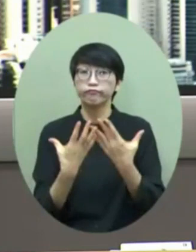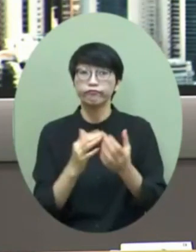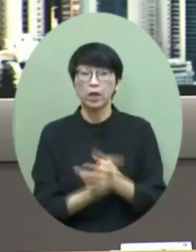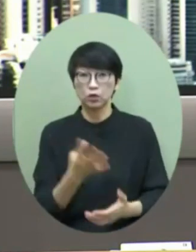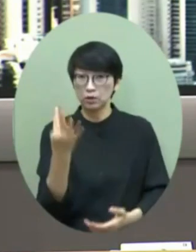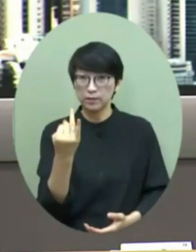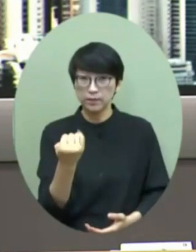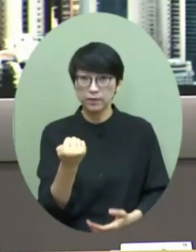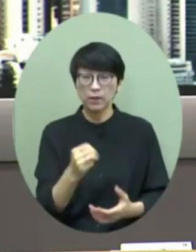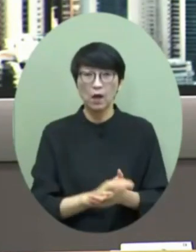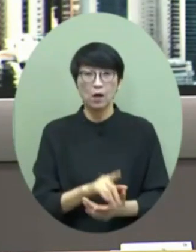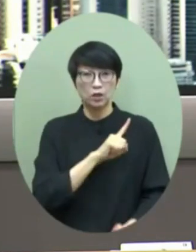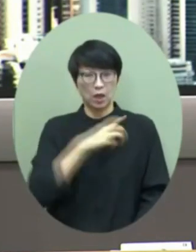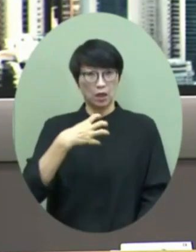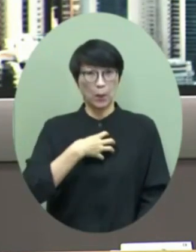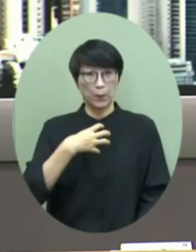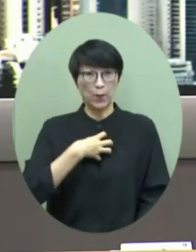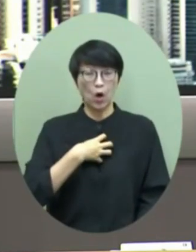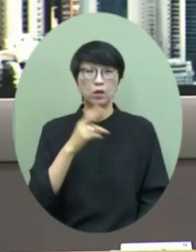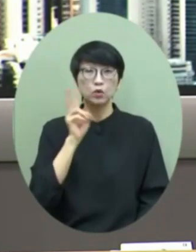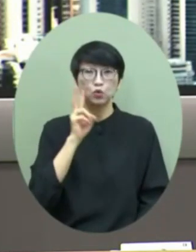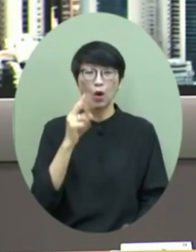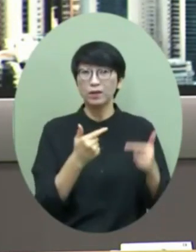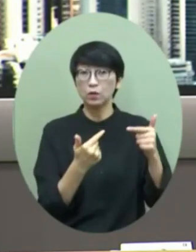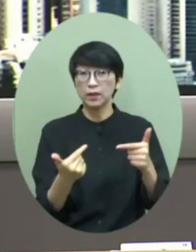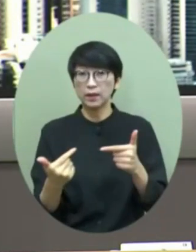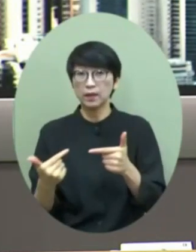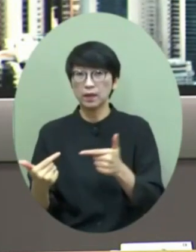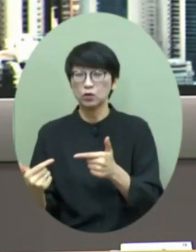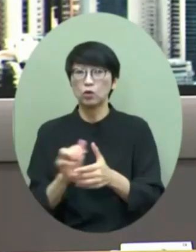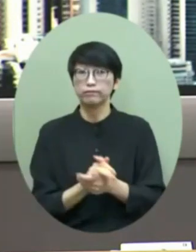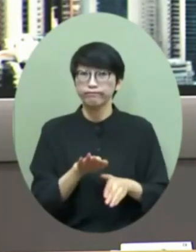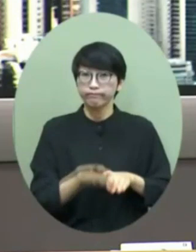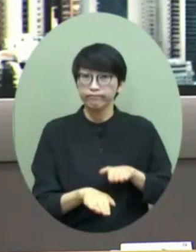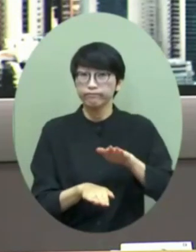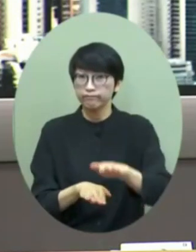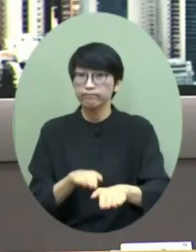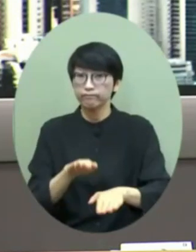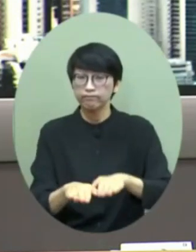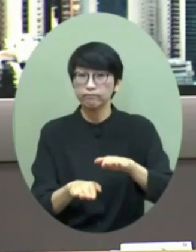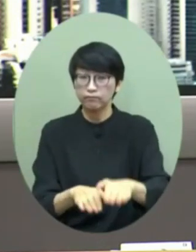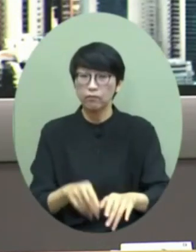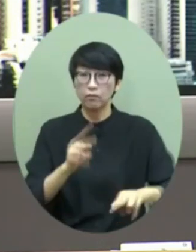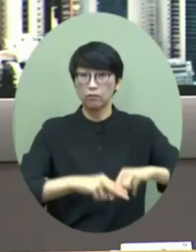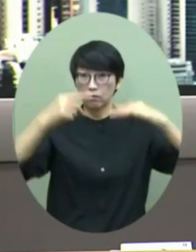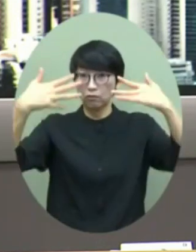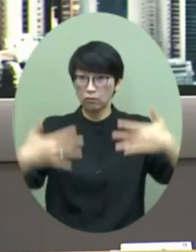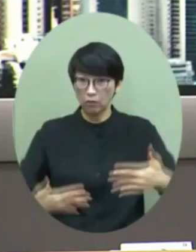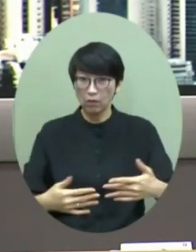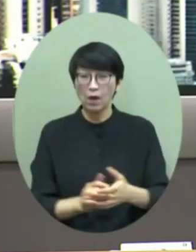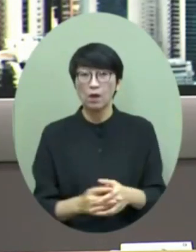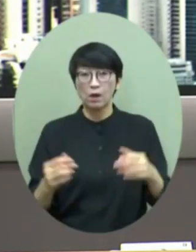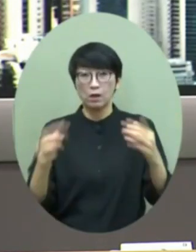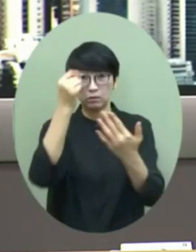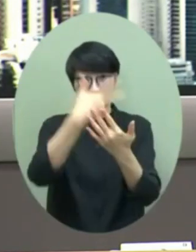implementation, there are bound to be problems and issues. So I believe if we are to make sure